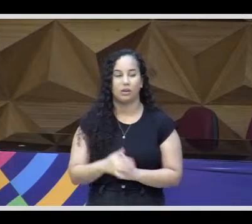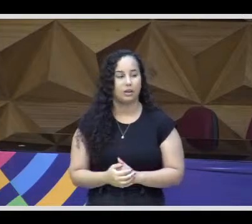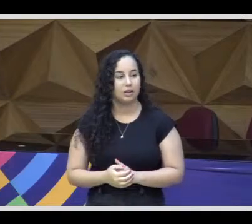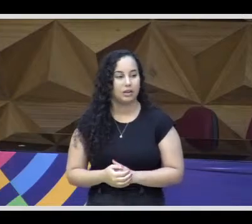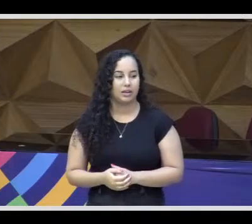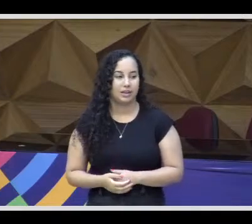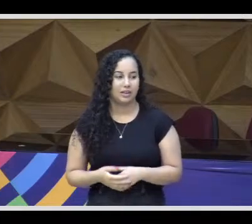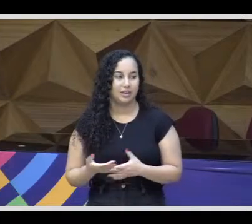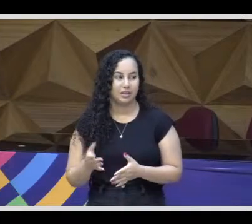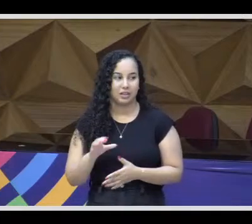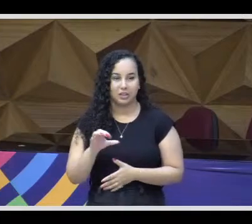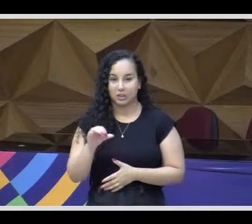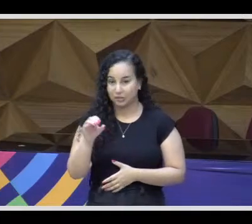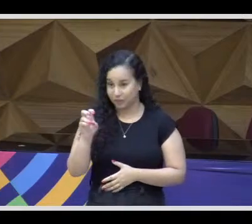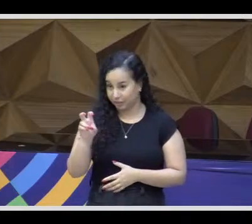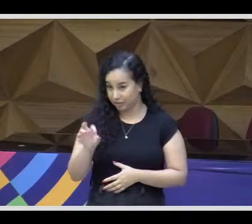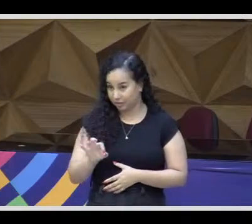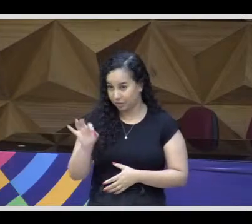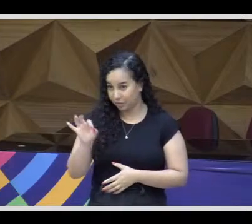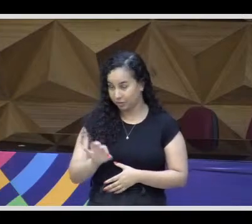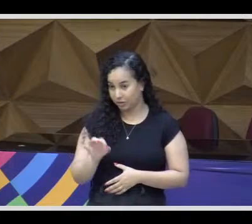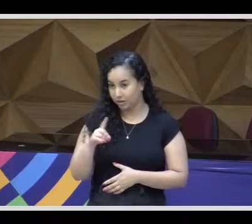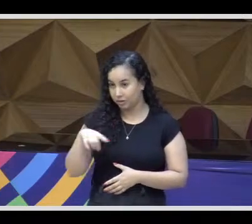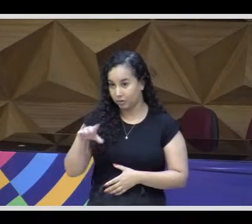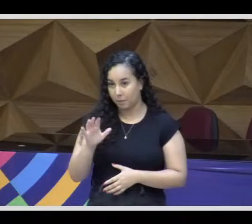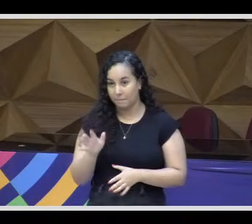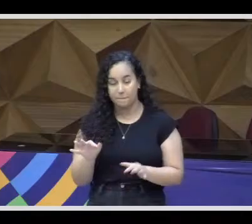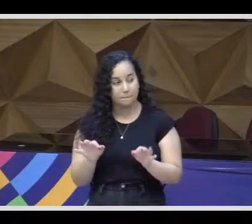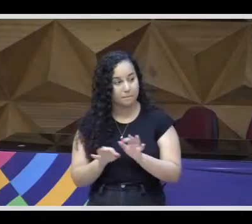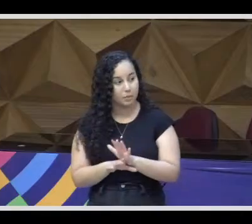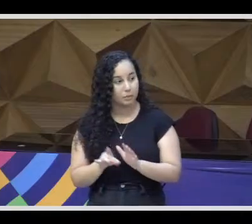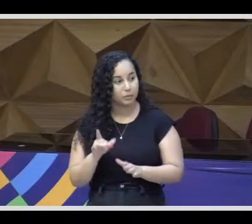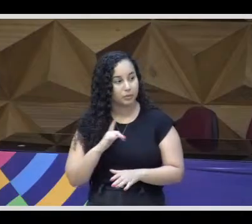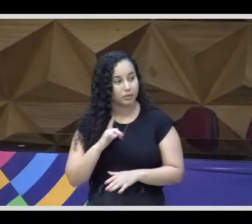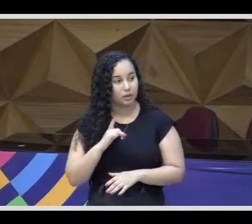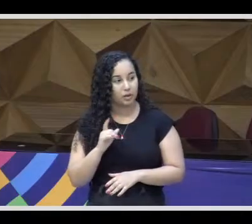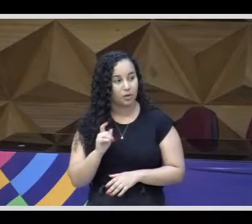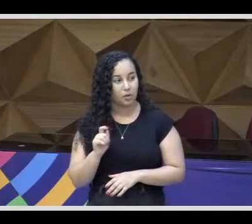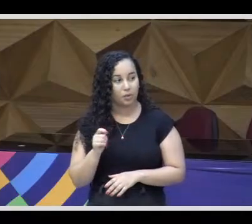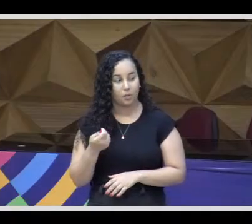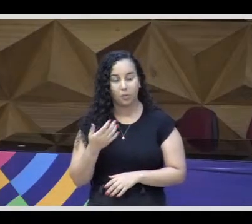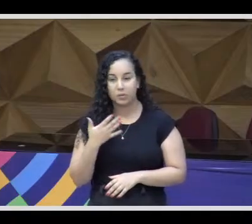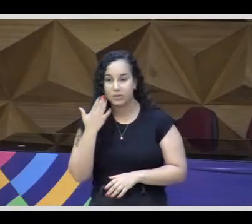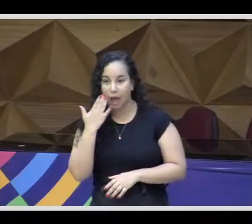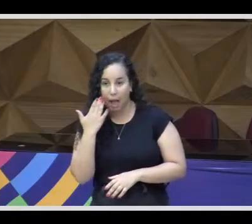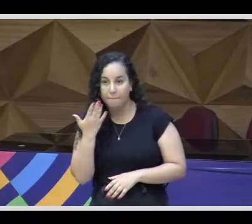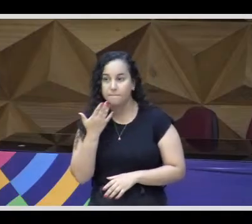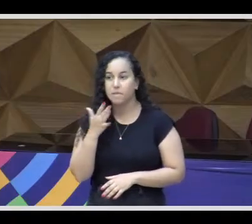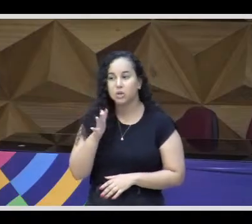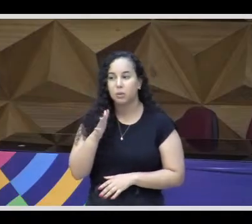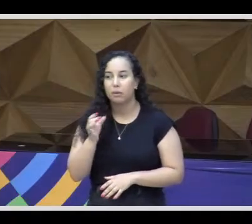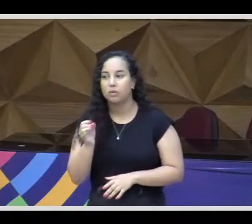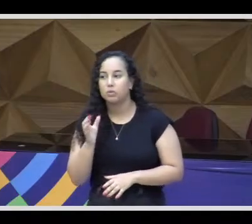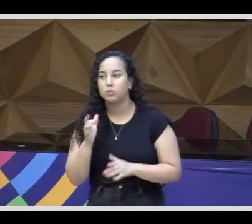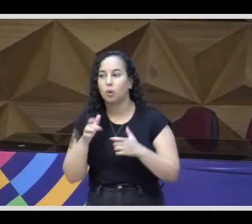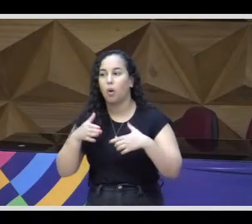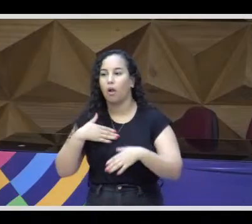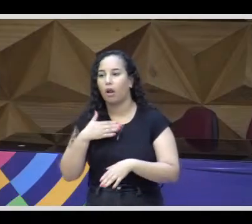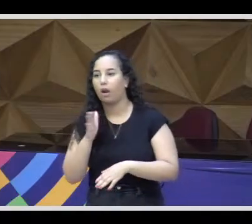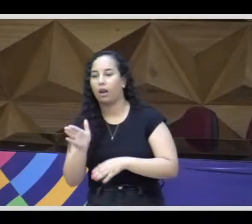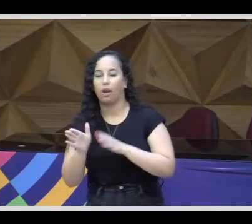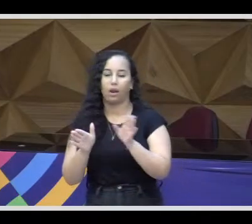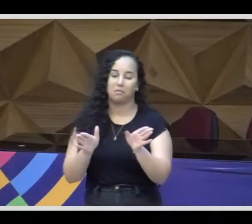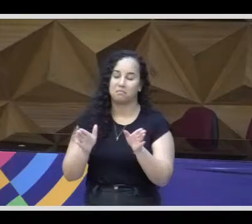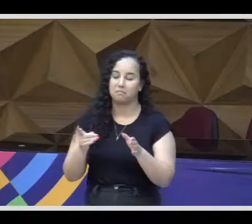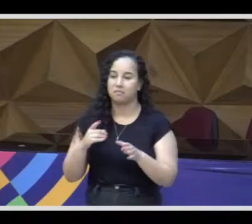electorate, 95%, already have a take on where they are going to be in the next